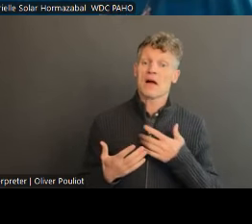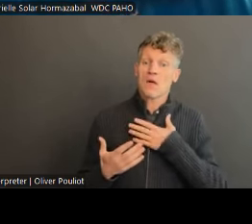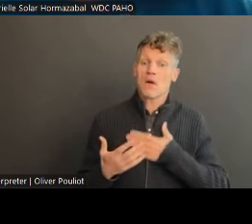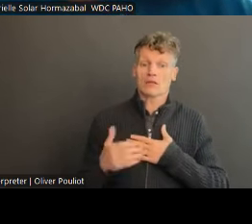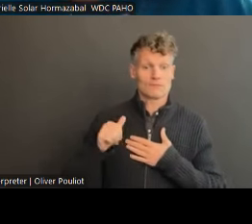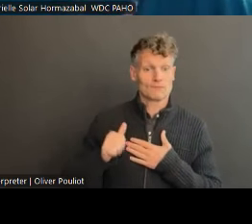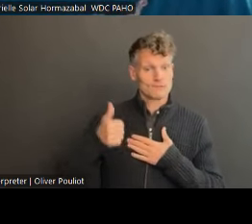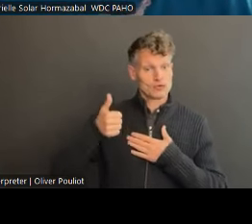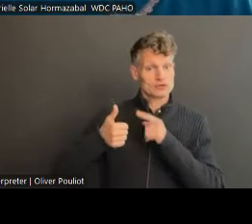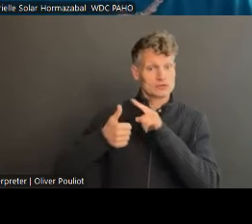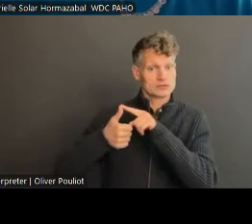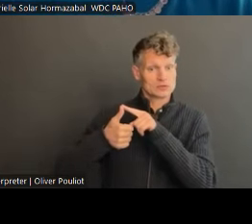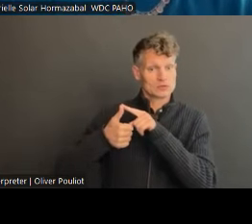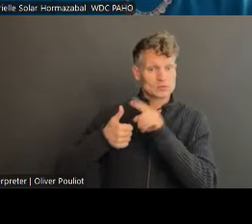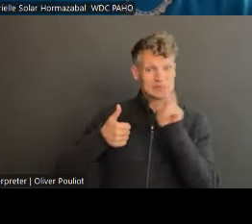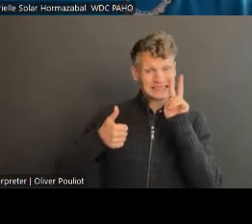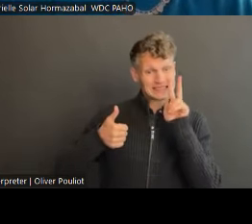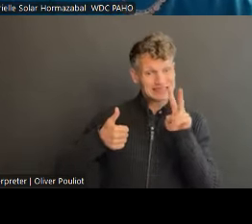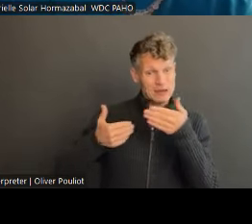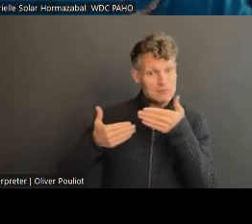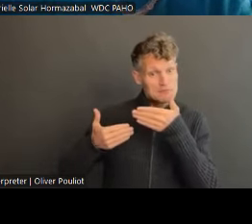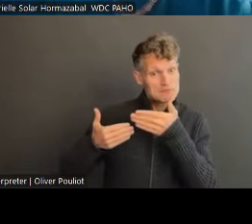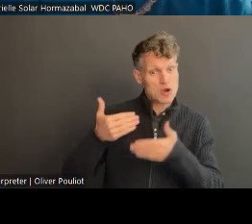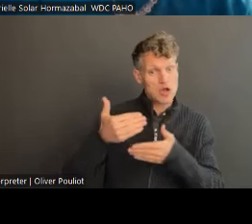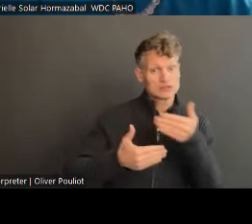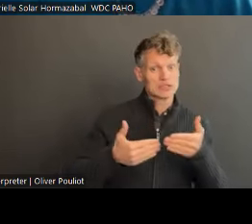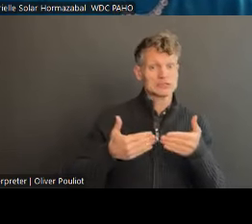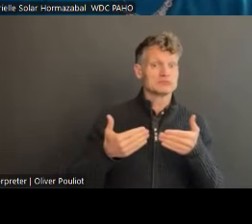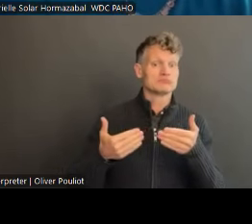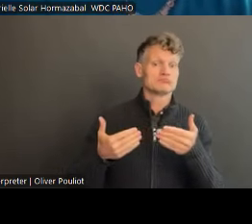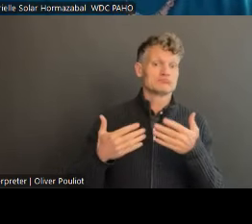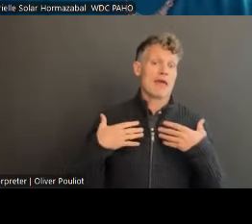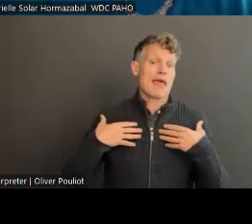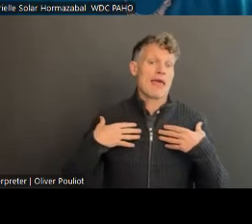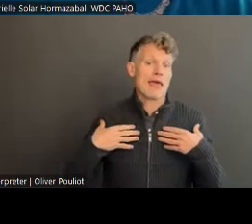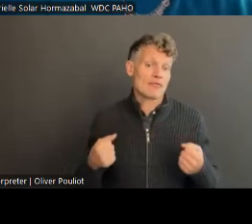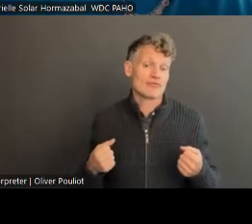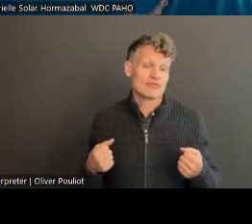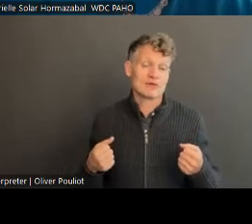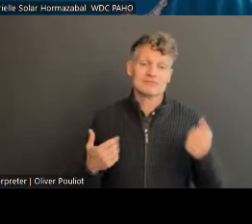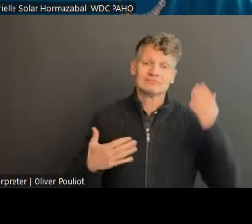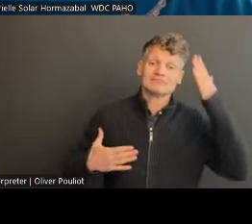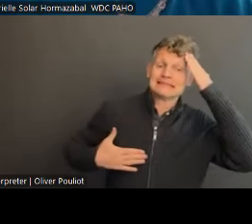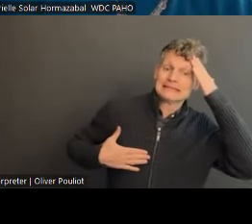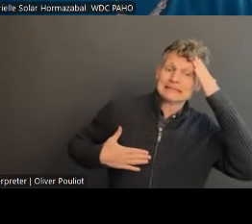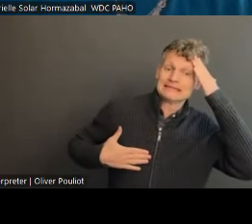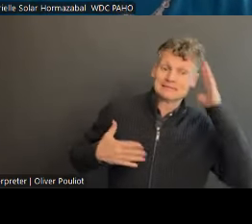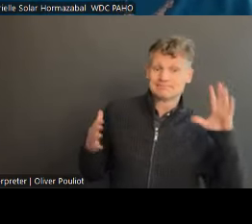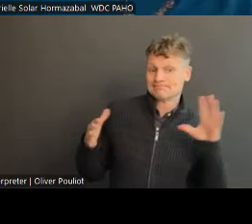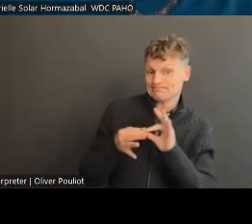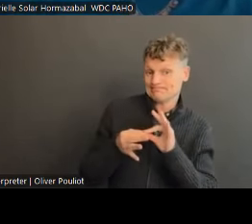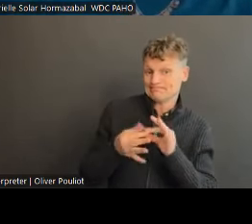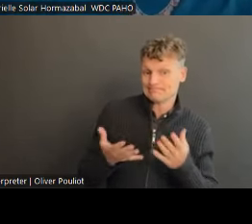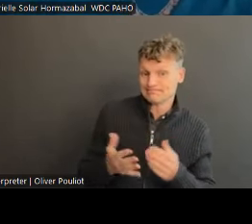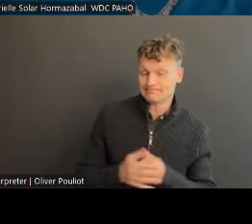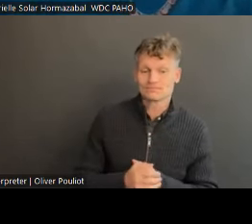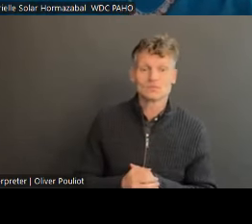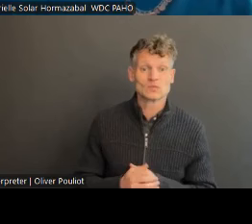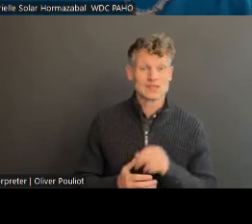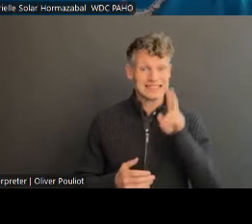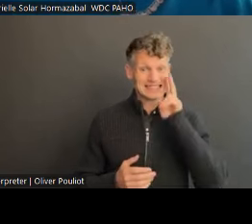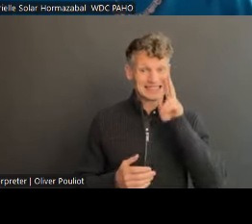look at enfermedad, the sin process, duda health vemos que los and accesos a los servicios and muchas disease, veces nos we concentramos en undoubtedly ofrecer see that access to